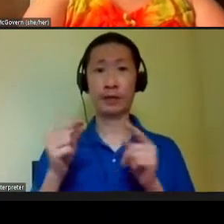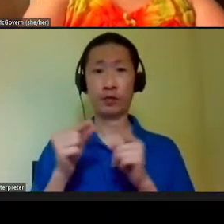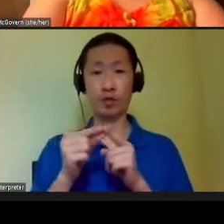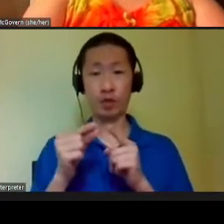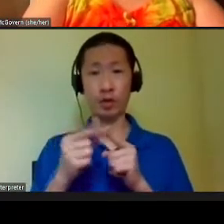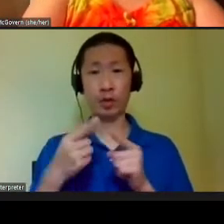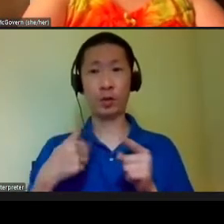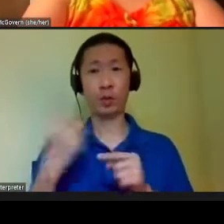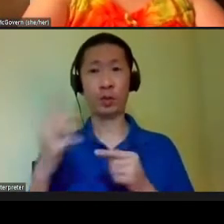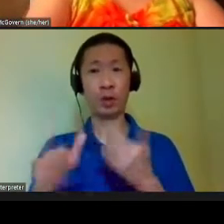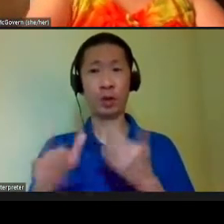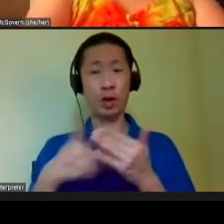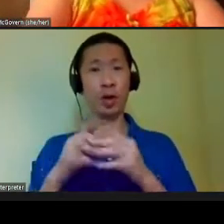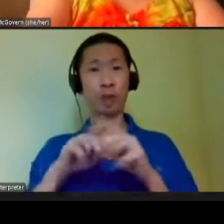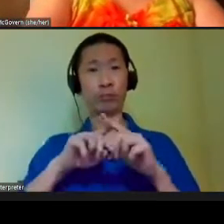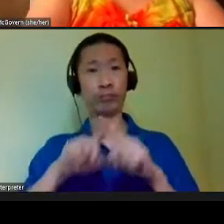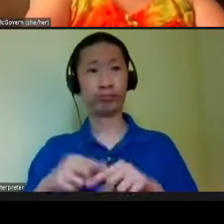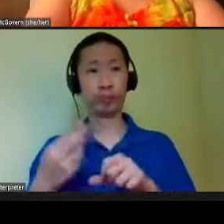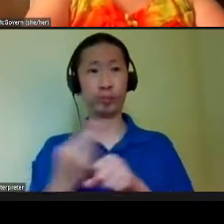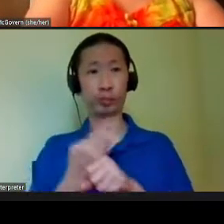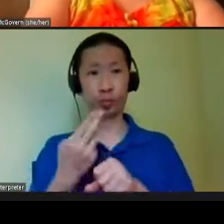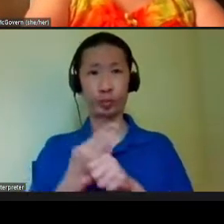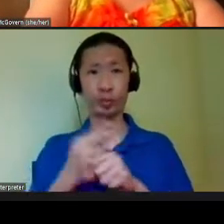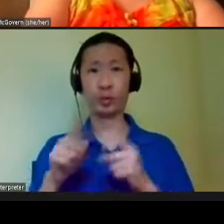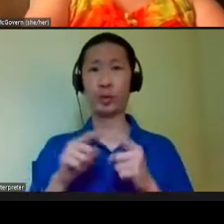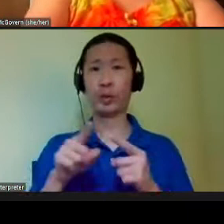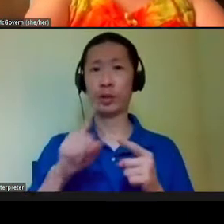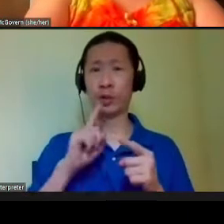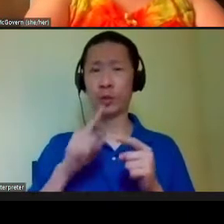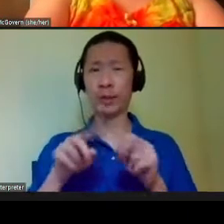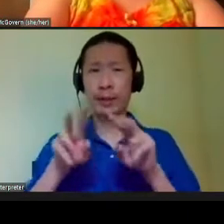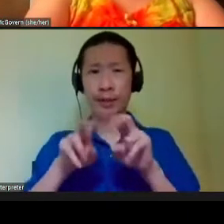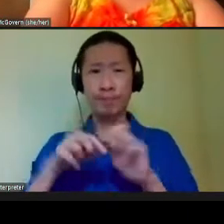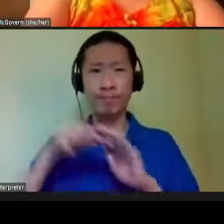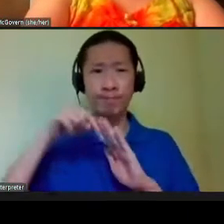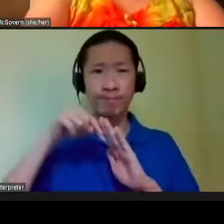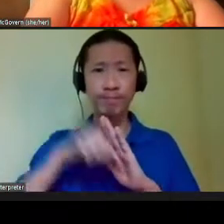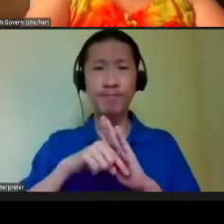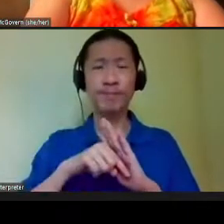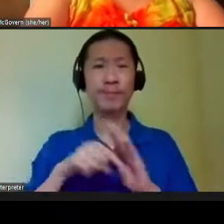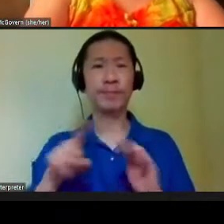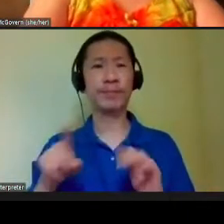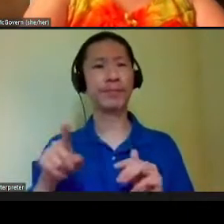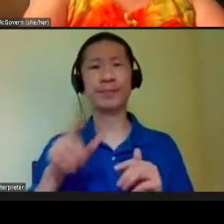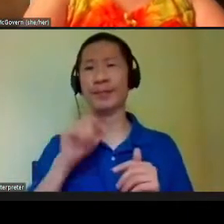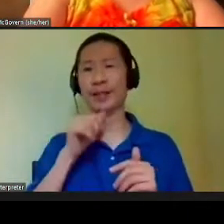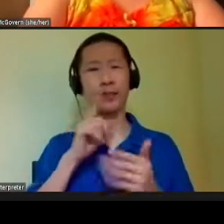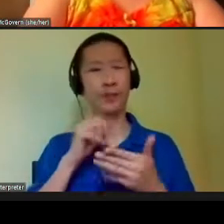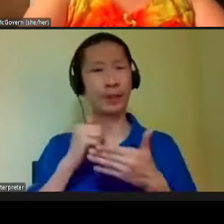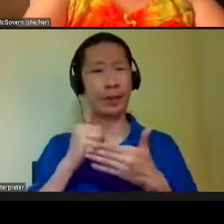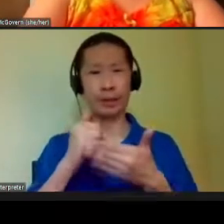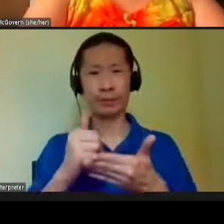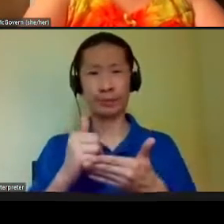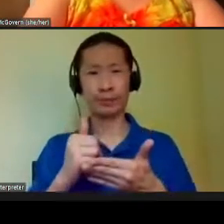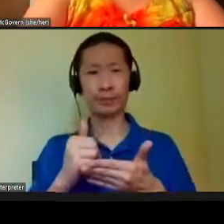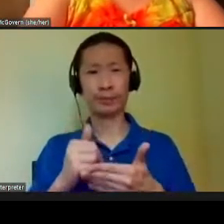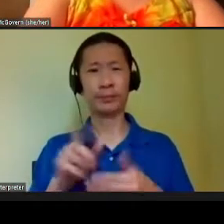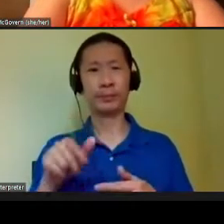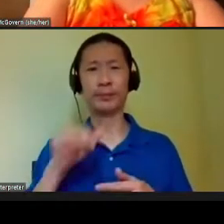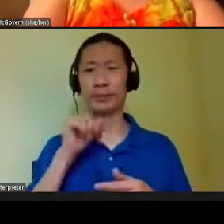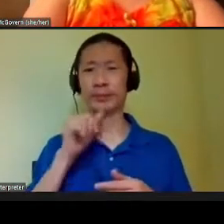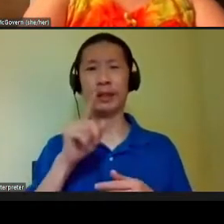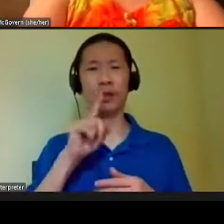we all fall back onto when you really dig into it is not helpful and isn't